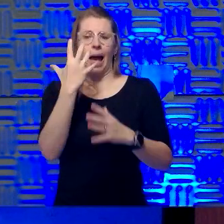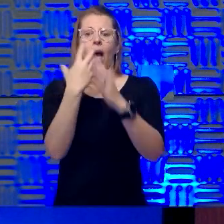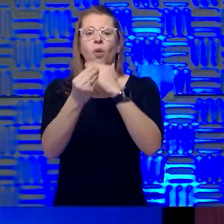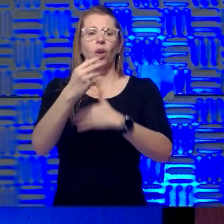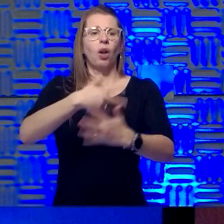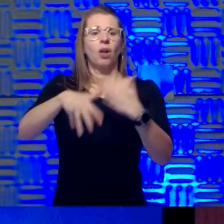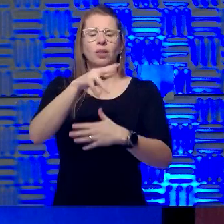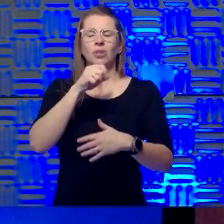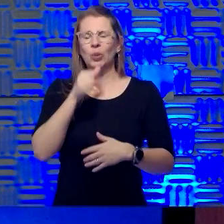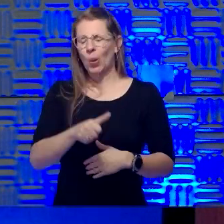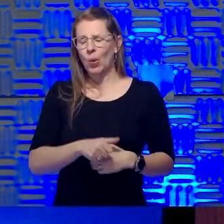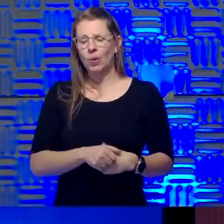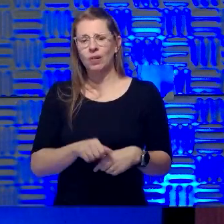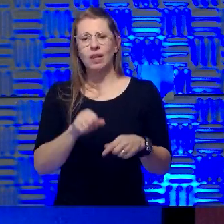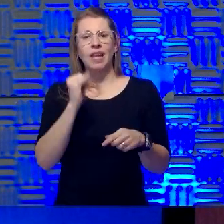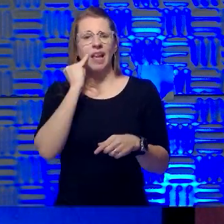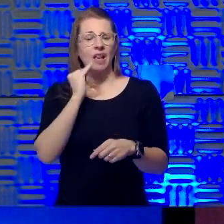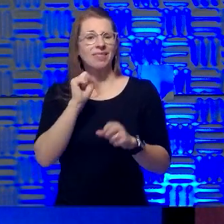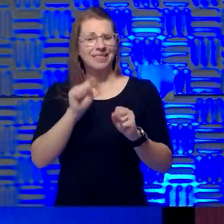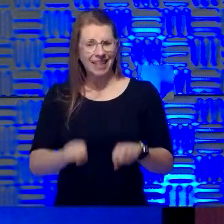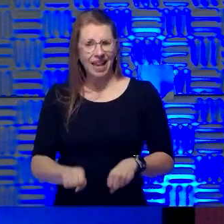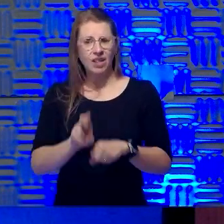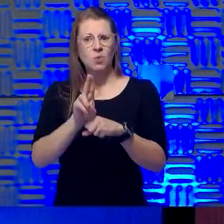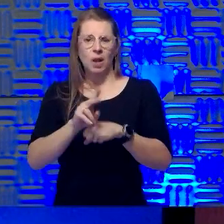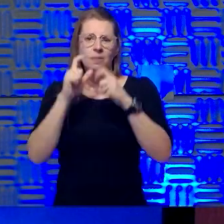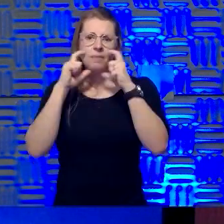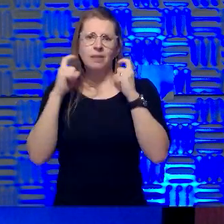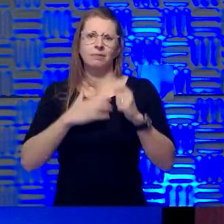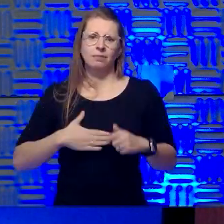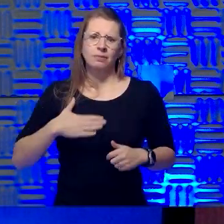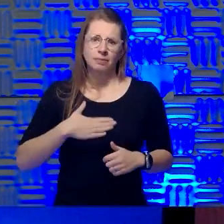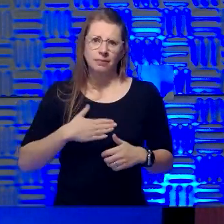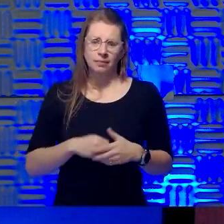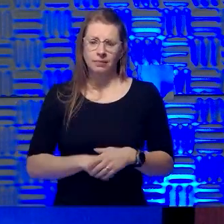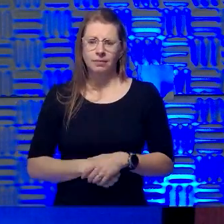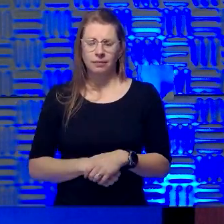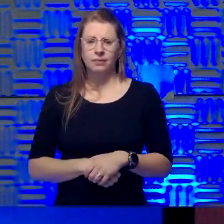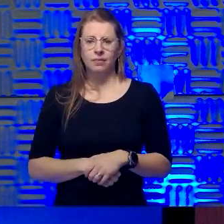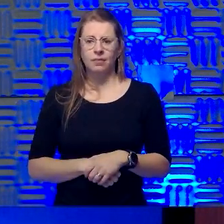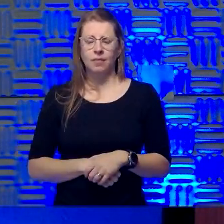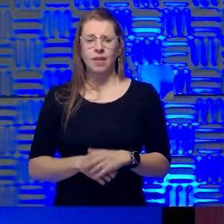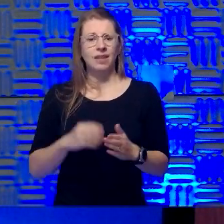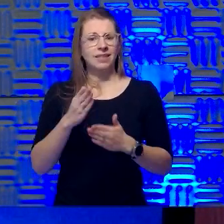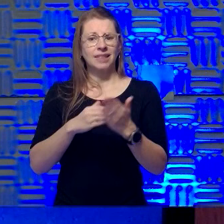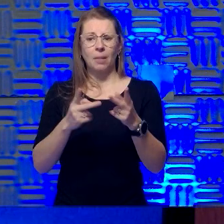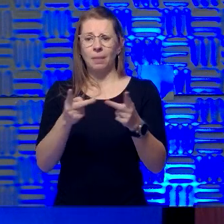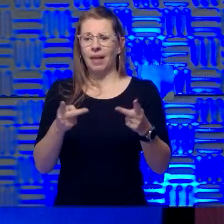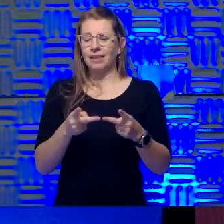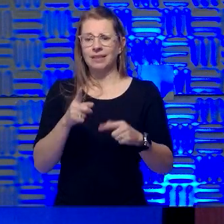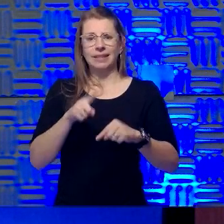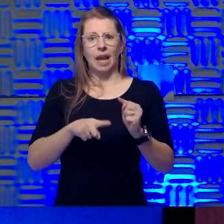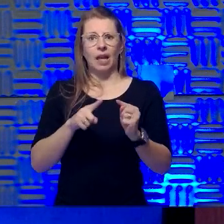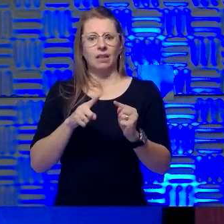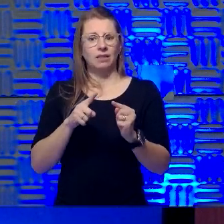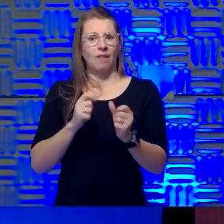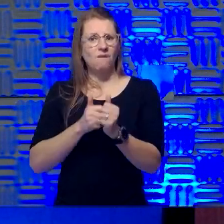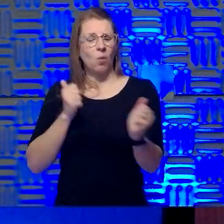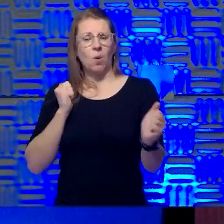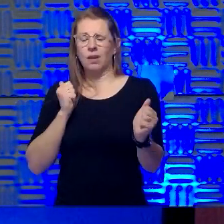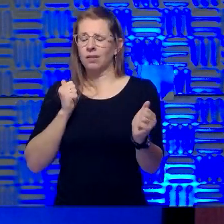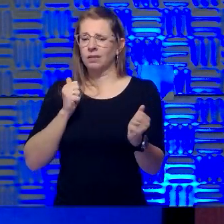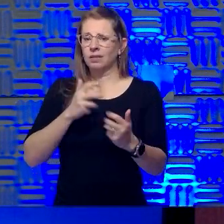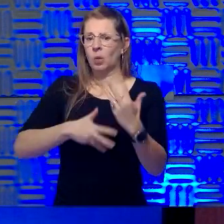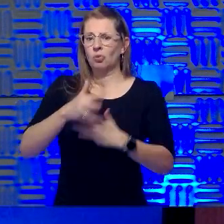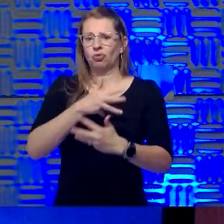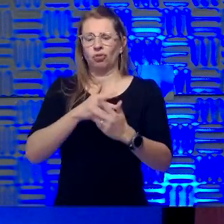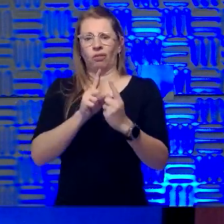wear a mask when you can. Especially, if you're going to be in an area where you cannot maintain social distance, you just got to have a mask on if you're going to be safe. I really think. It's